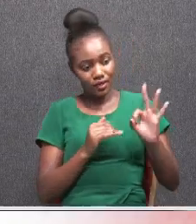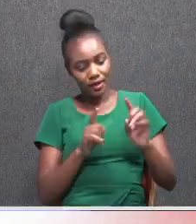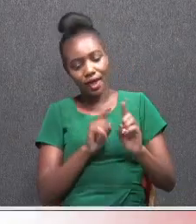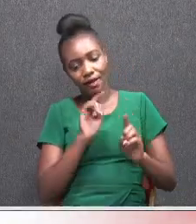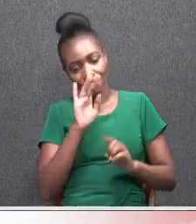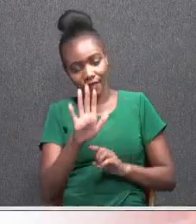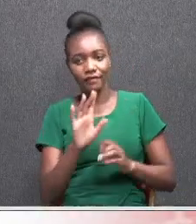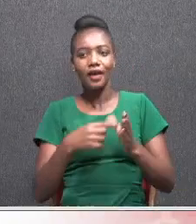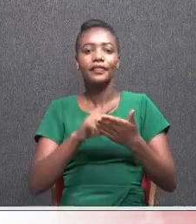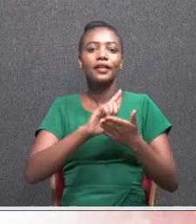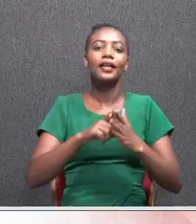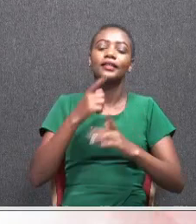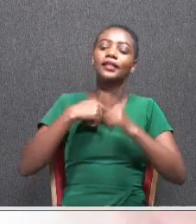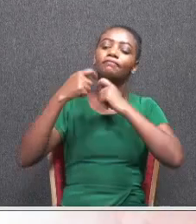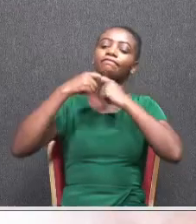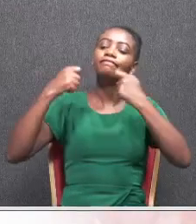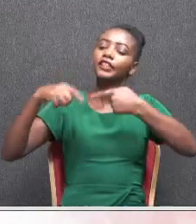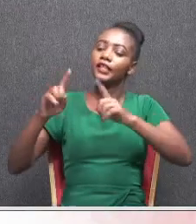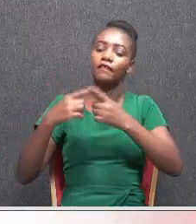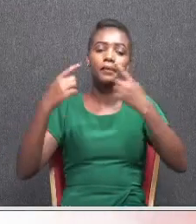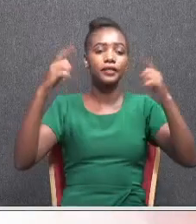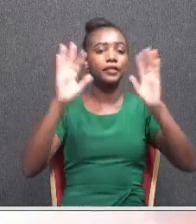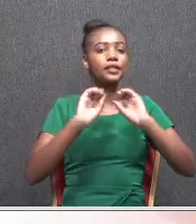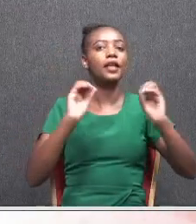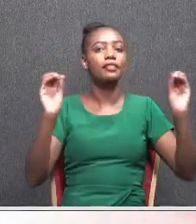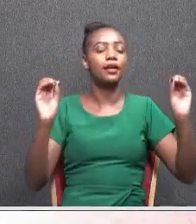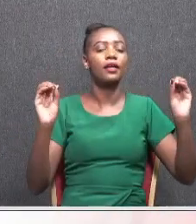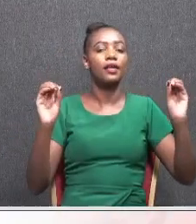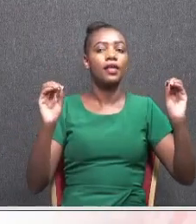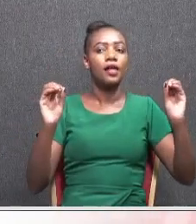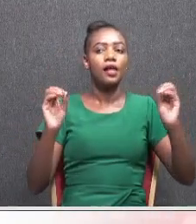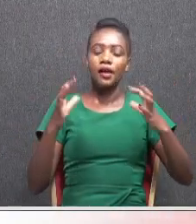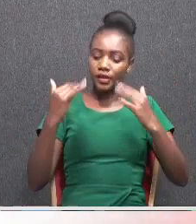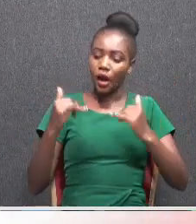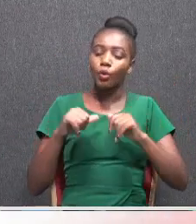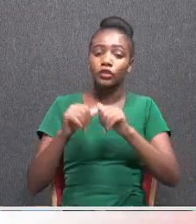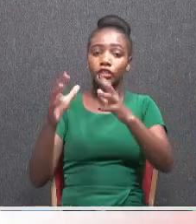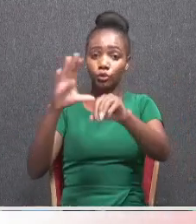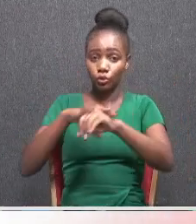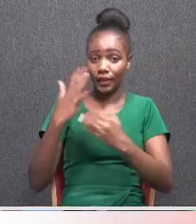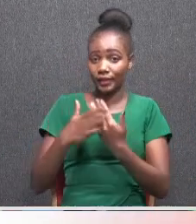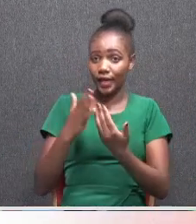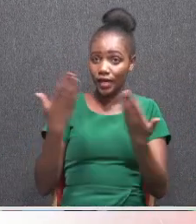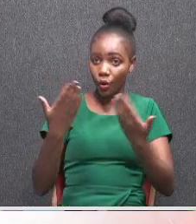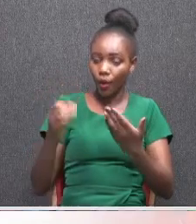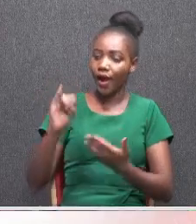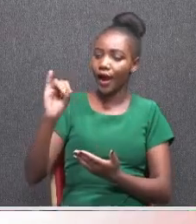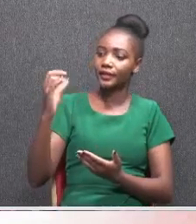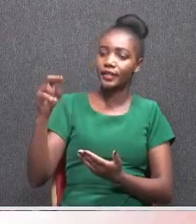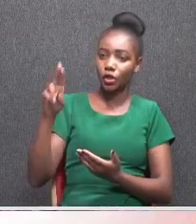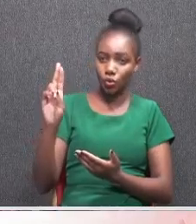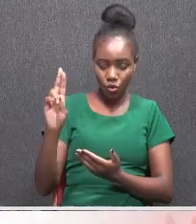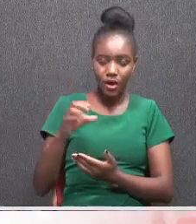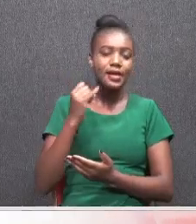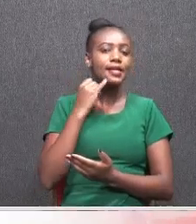turned on himself unsuccessfully in his home in Milimani Apartments is still receiving treatment at the ICU facility at